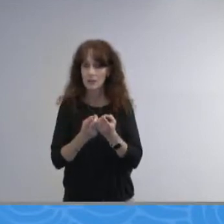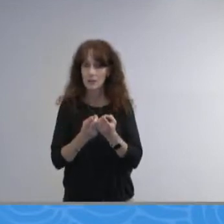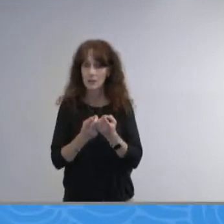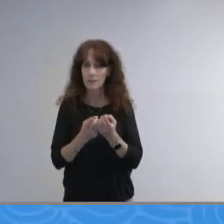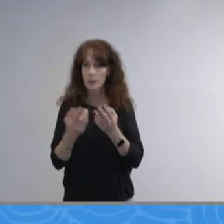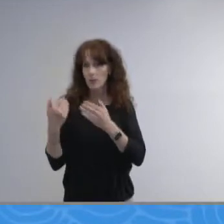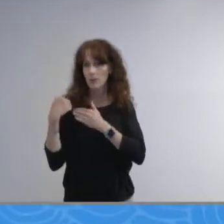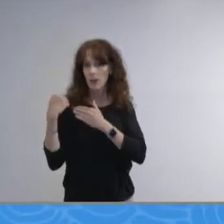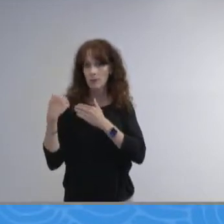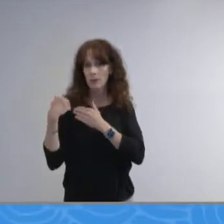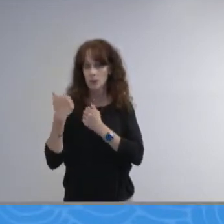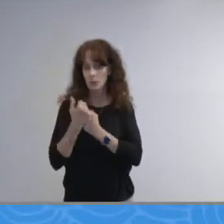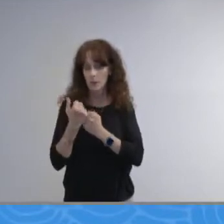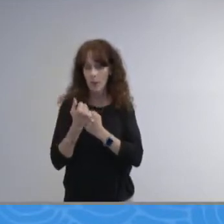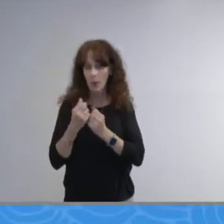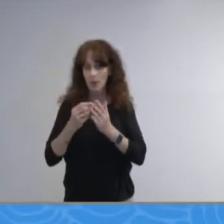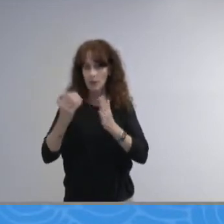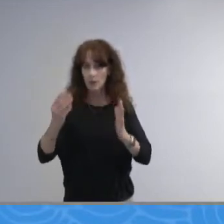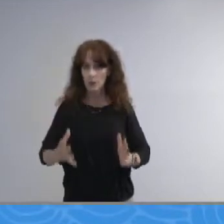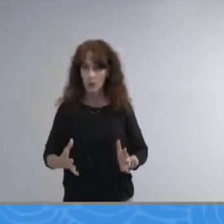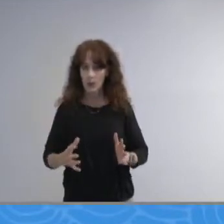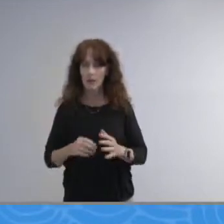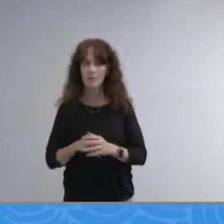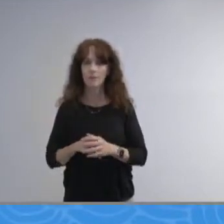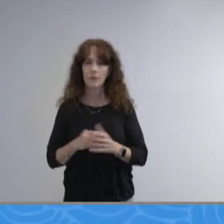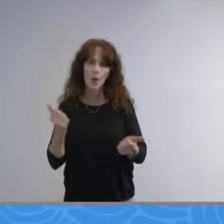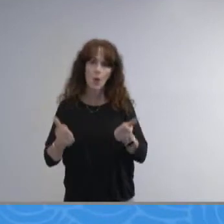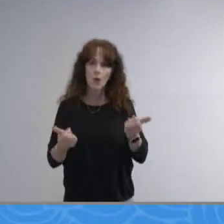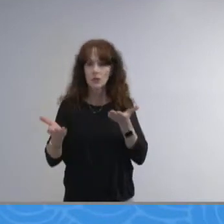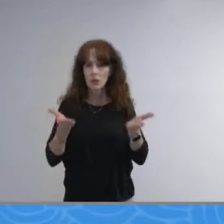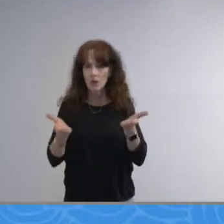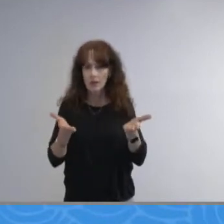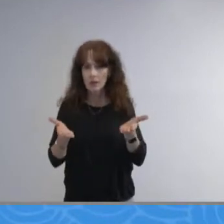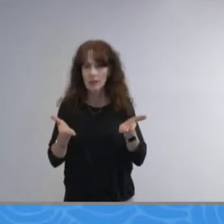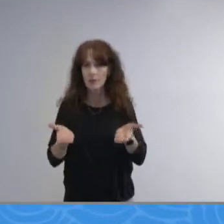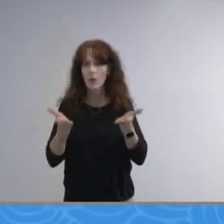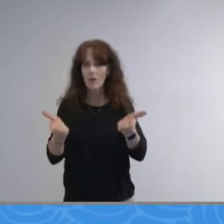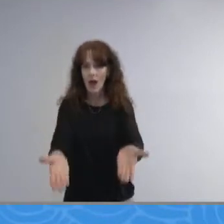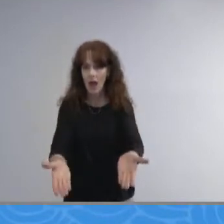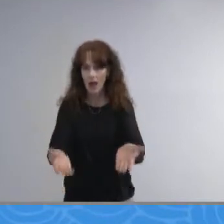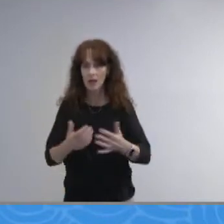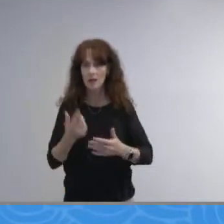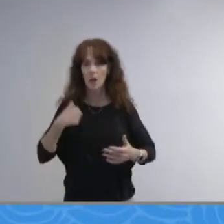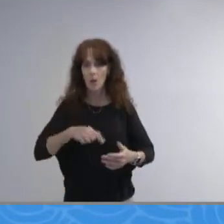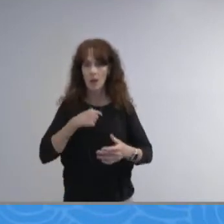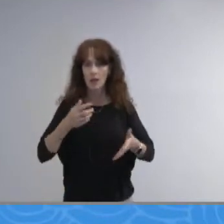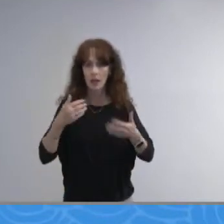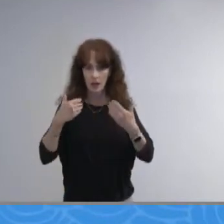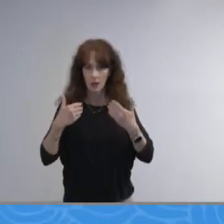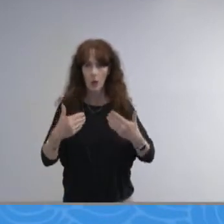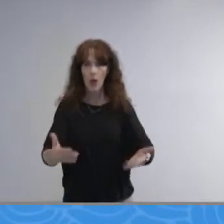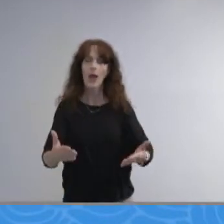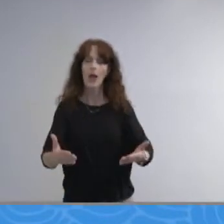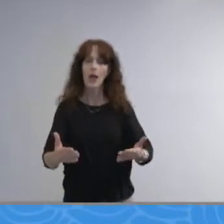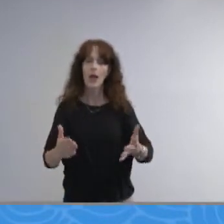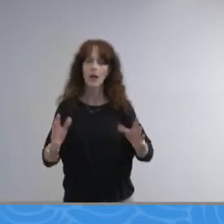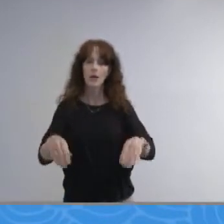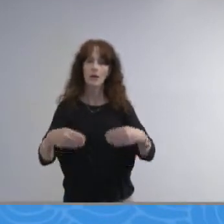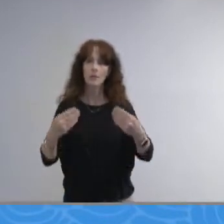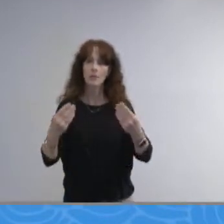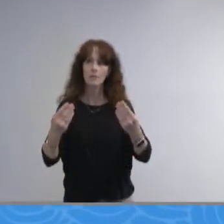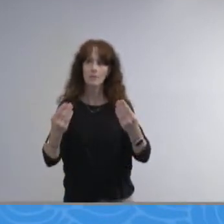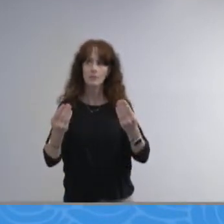be responsible to support our students? What services will they provide our students so that we could go ahead and